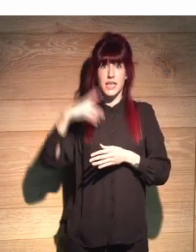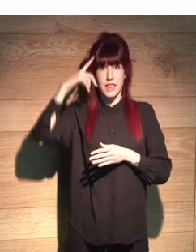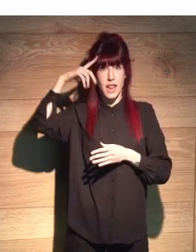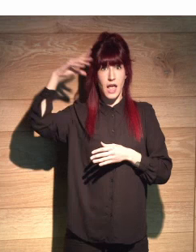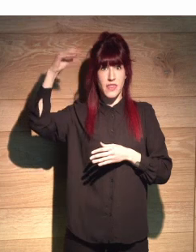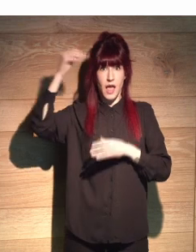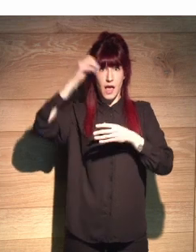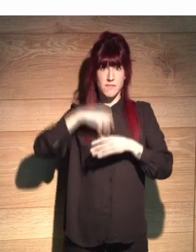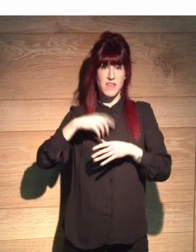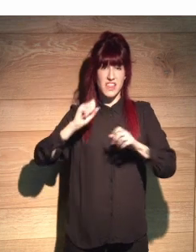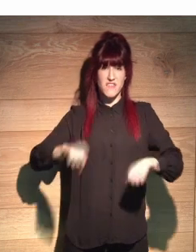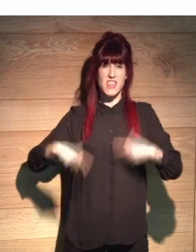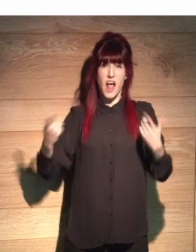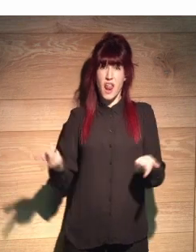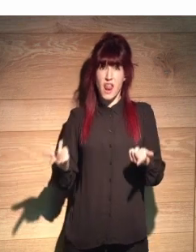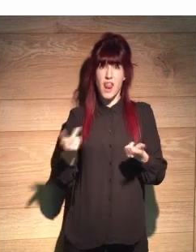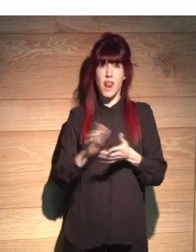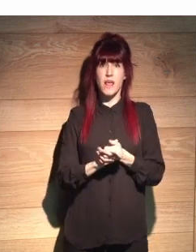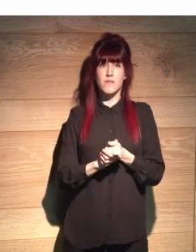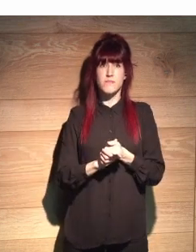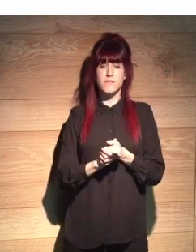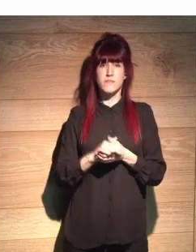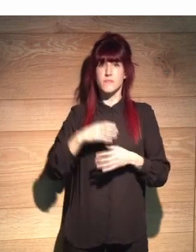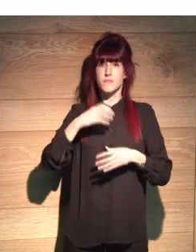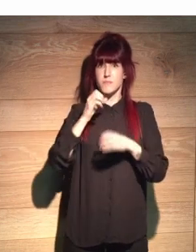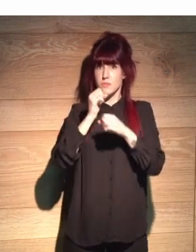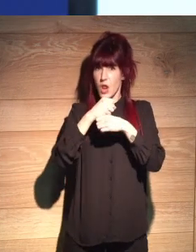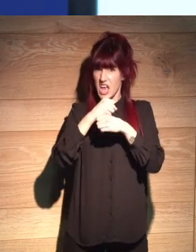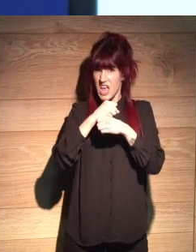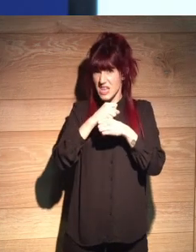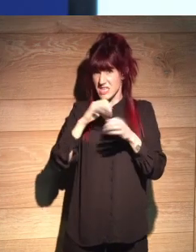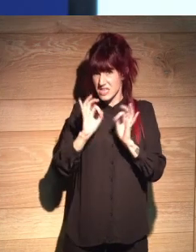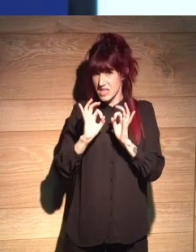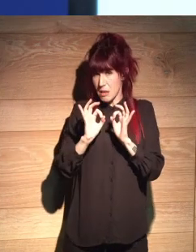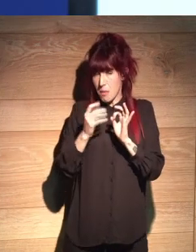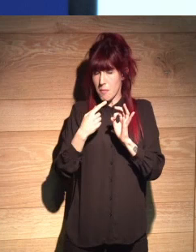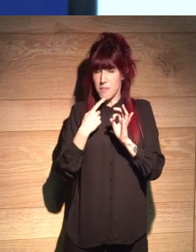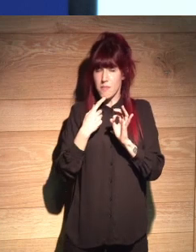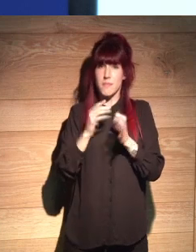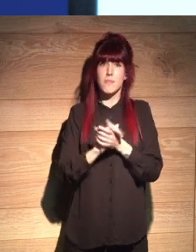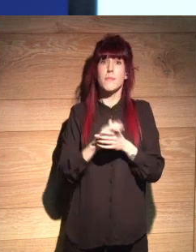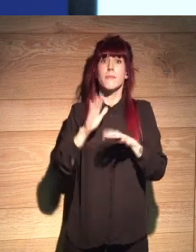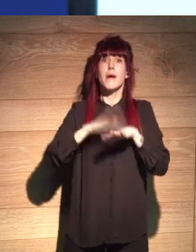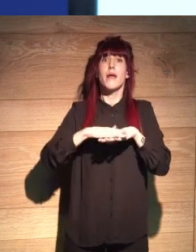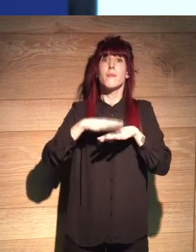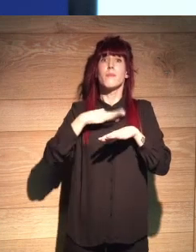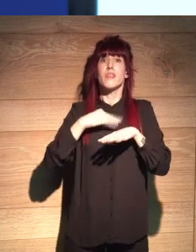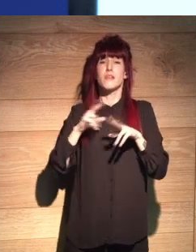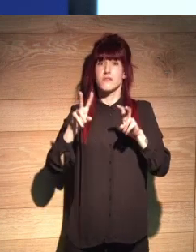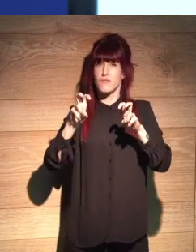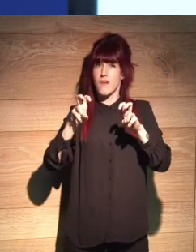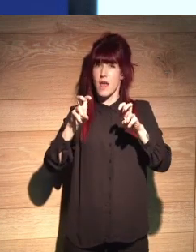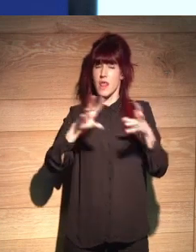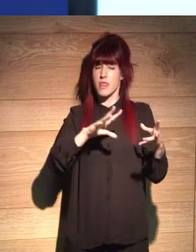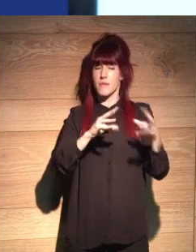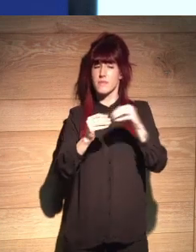synthetic biology, and so on. And to be able to innovate and to be able to adopt to